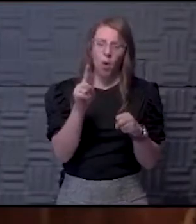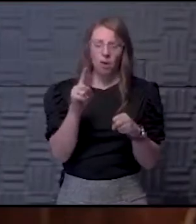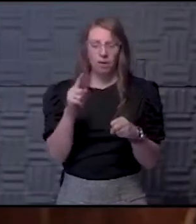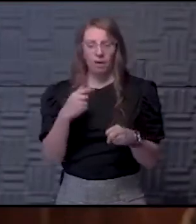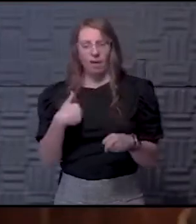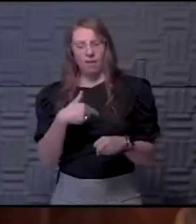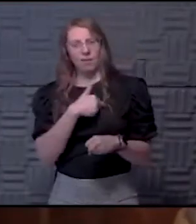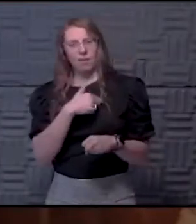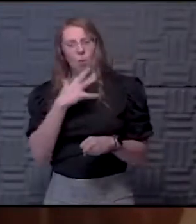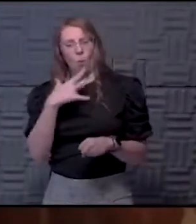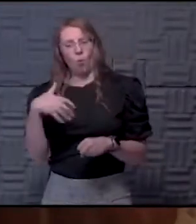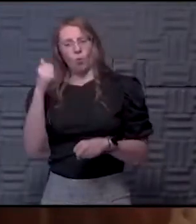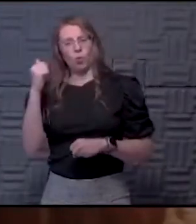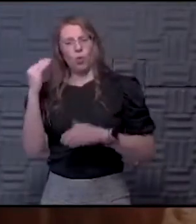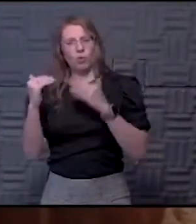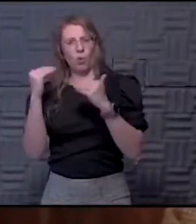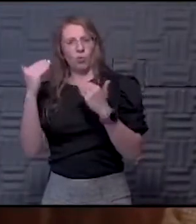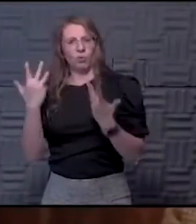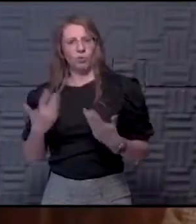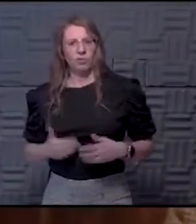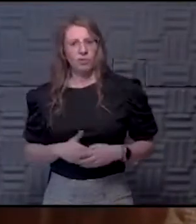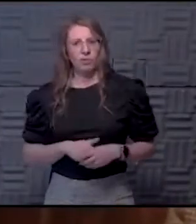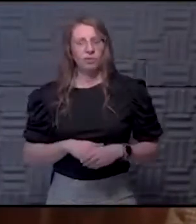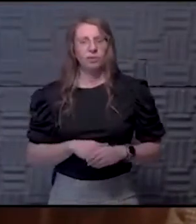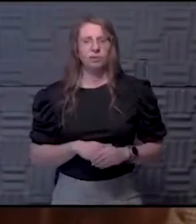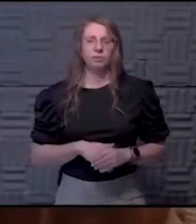that are older adults.